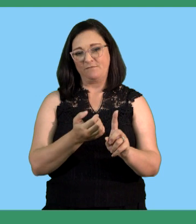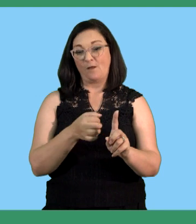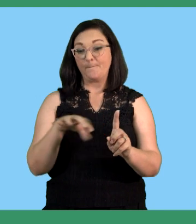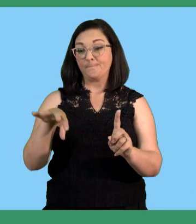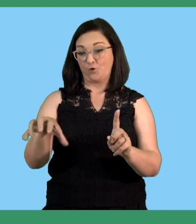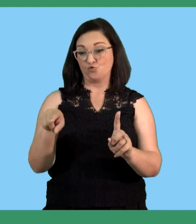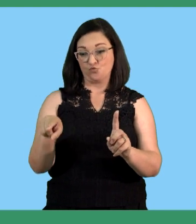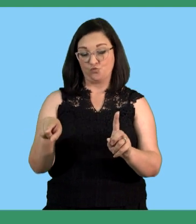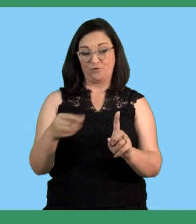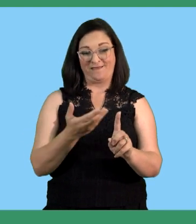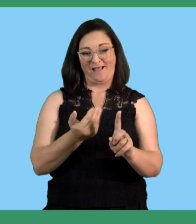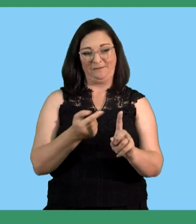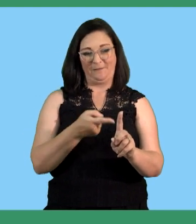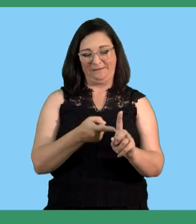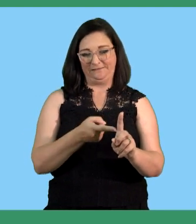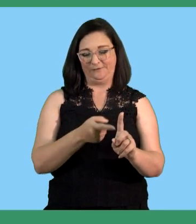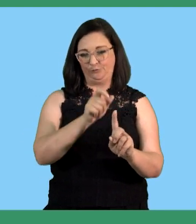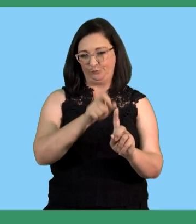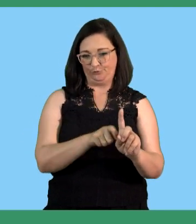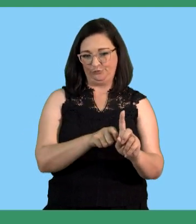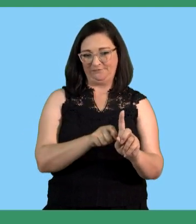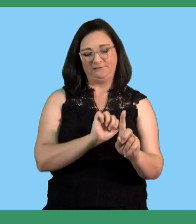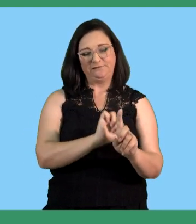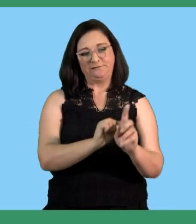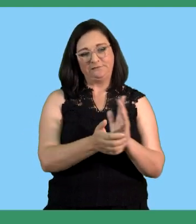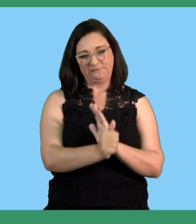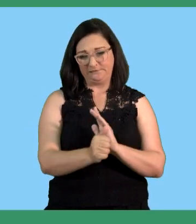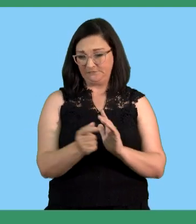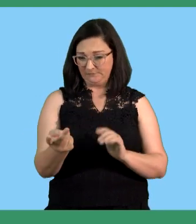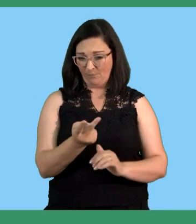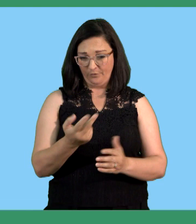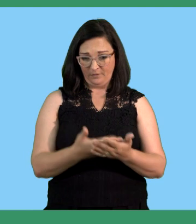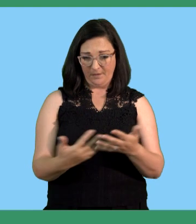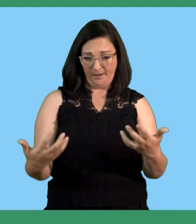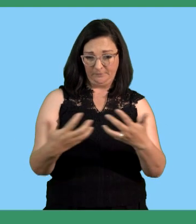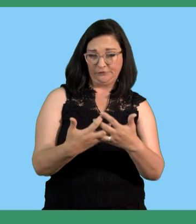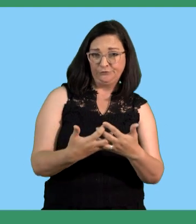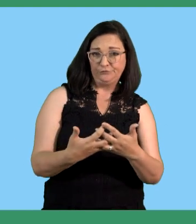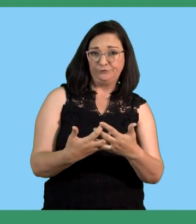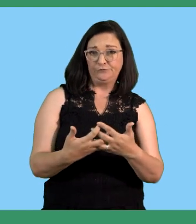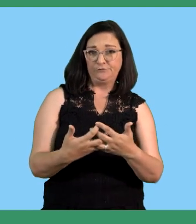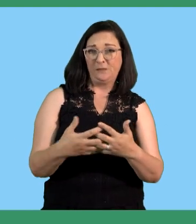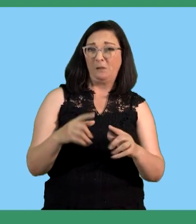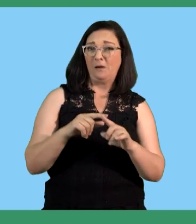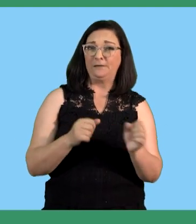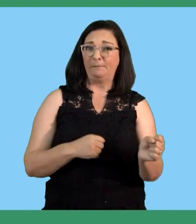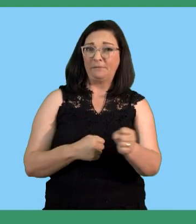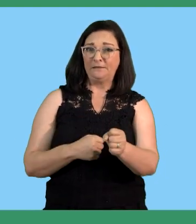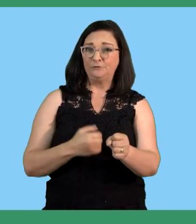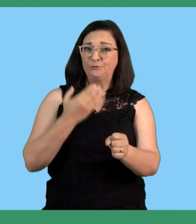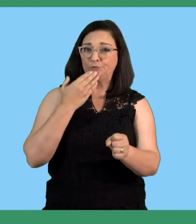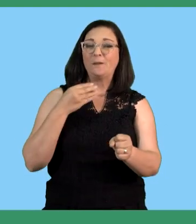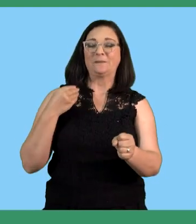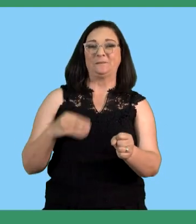the position and the competencies of the employee. Do they match? So we're looking, remember who does the placement?